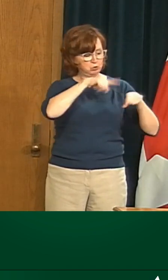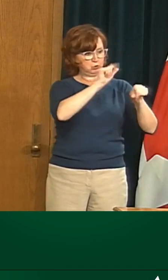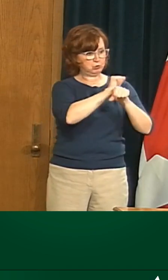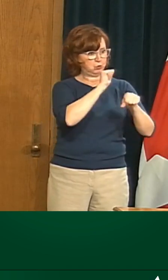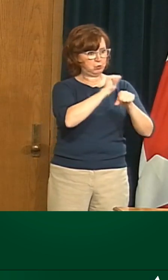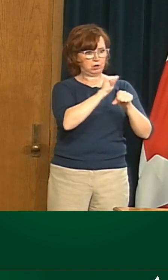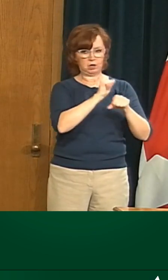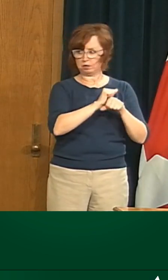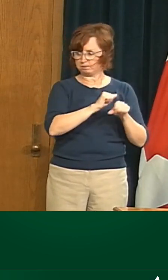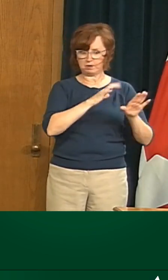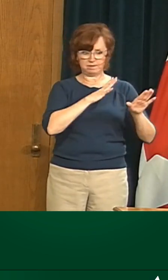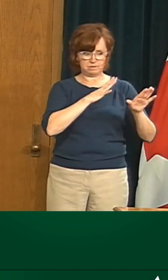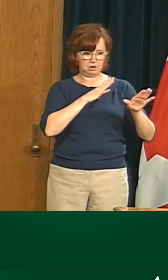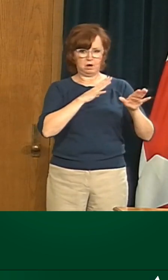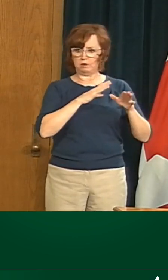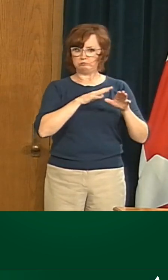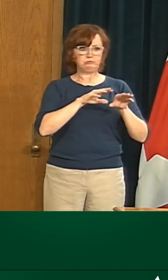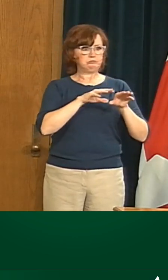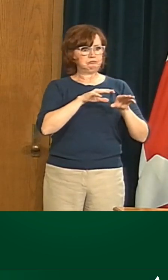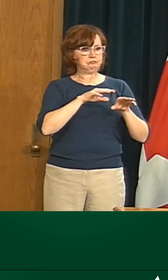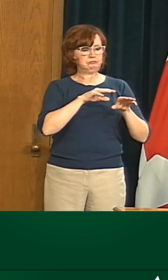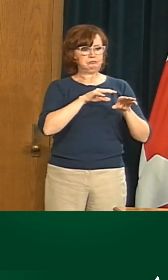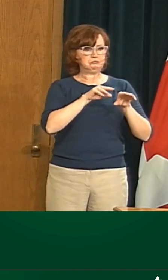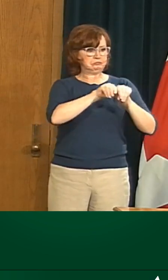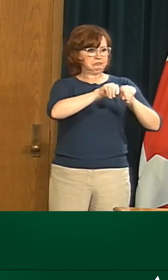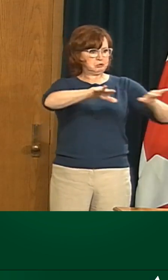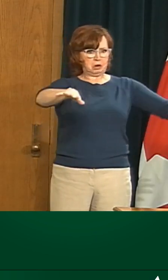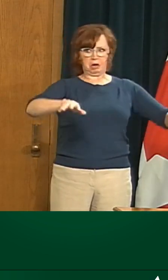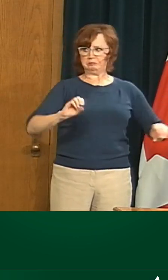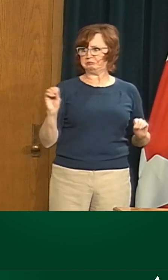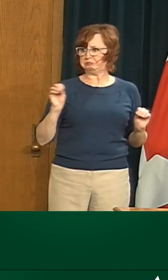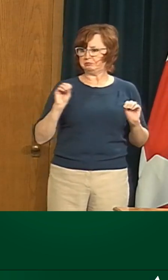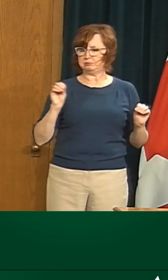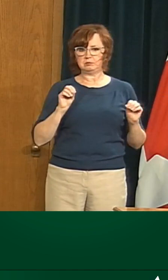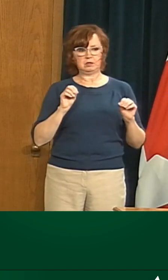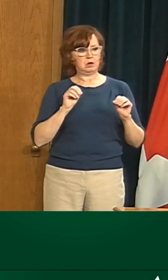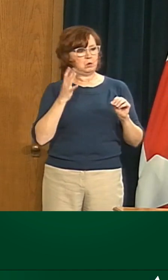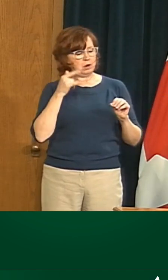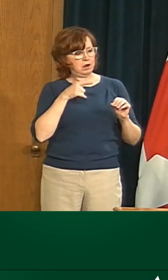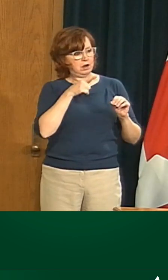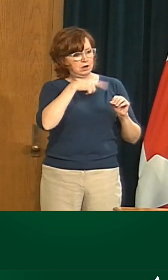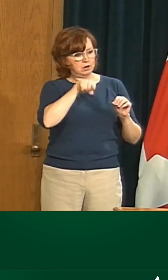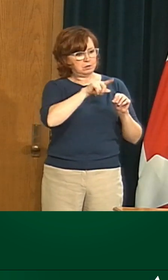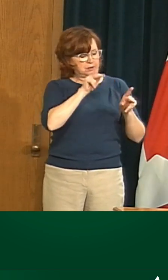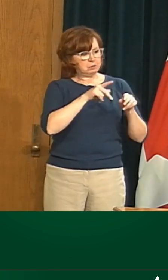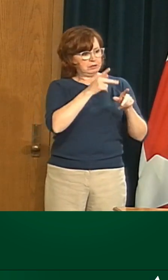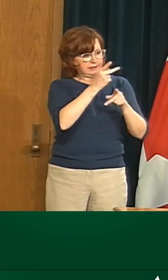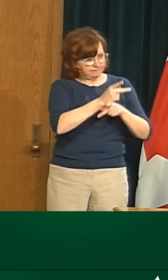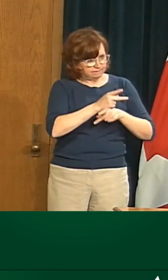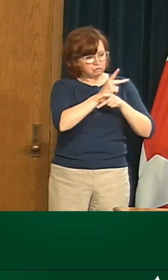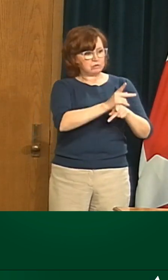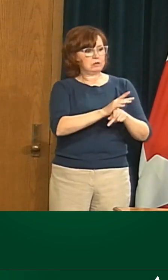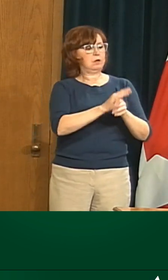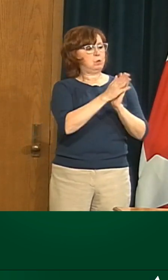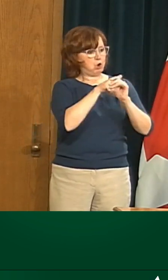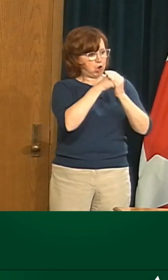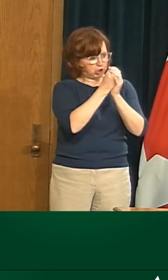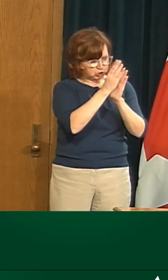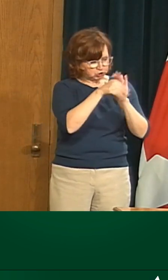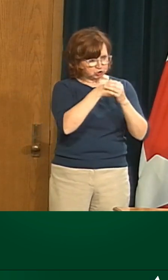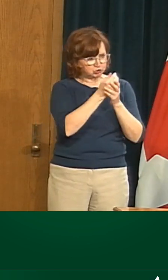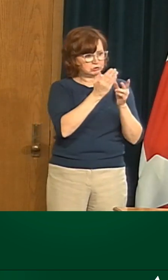long as people are observing the recommendations, including physical distancing, hand hygiene, not getting together in breaks